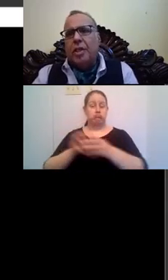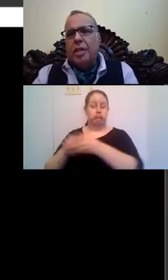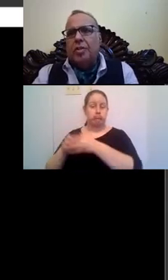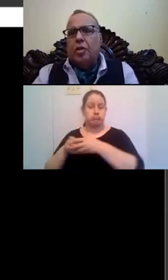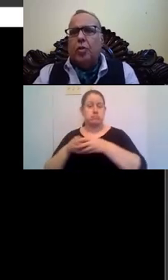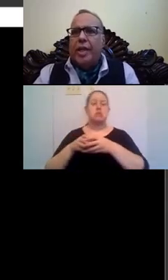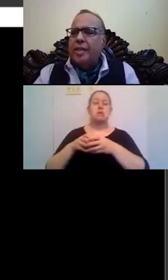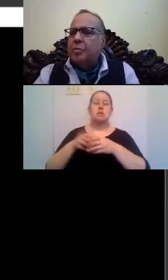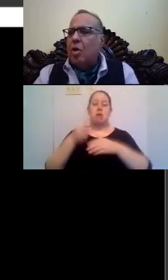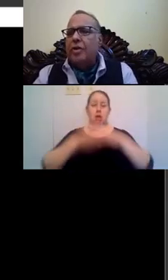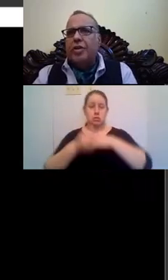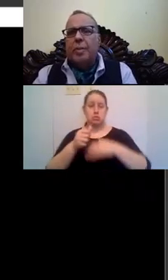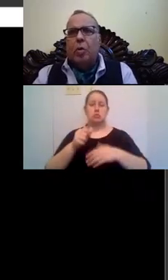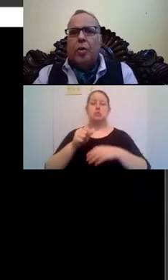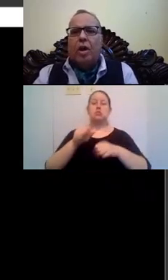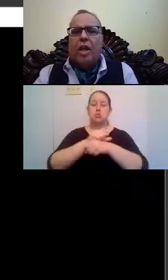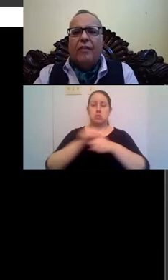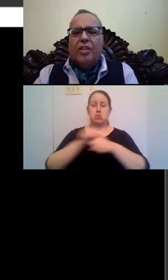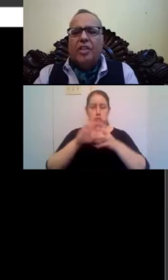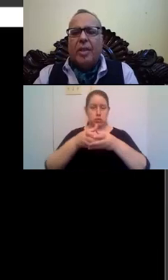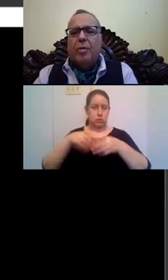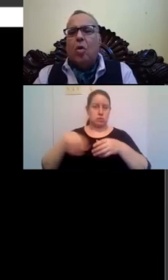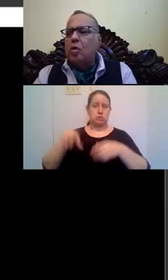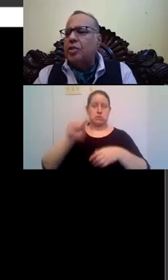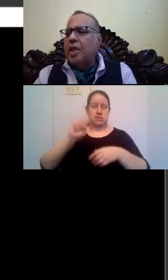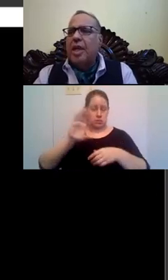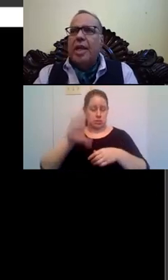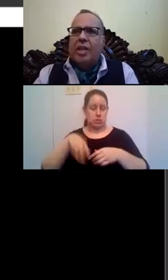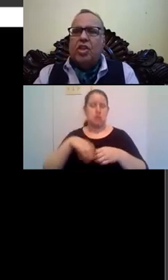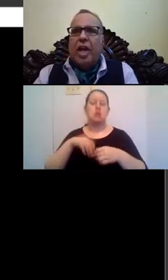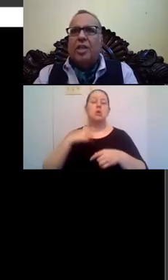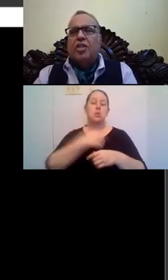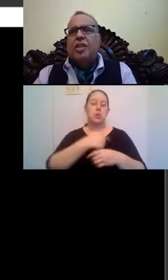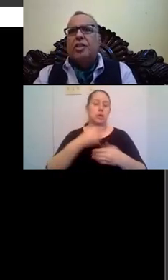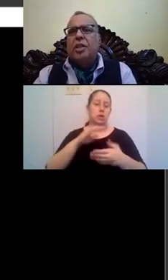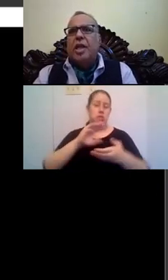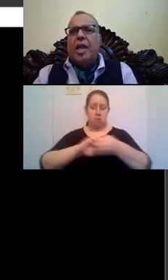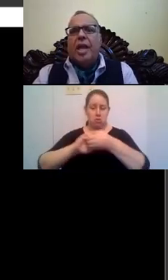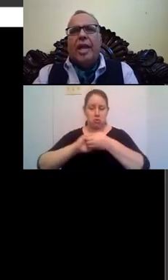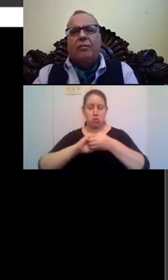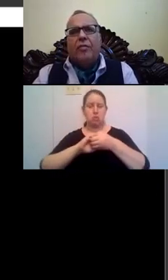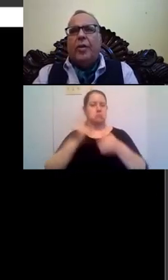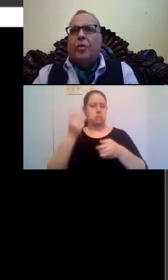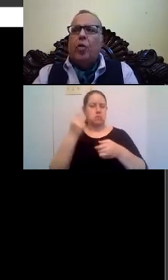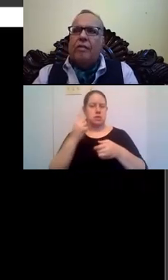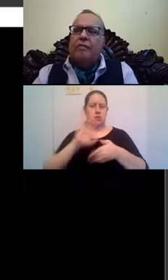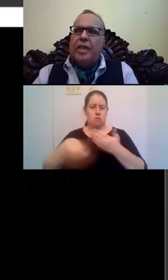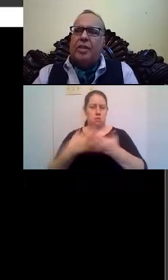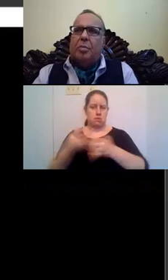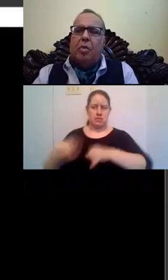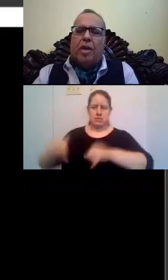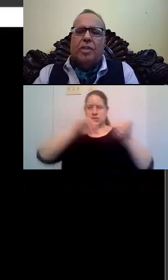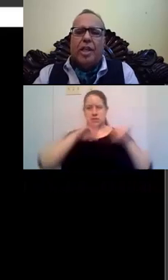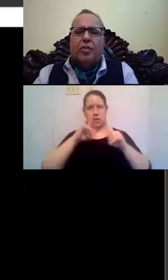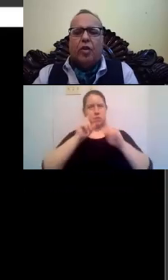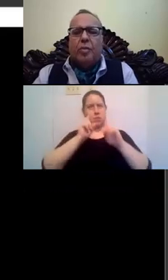Commission to create this partnership where we all have the same goals and challenges. And very roughly,